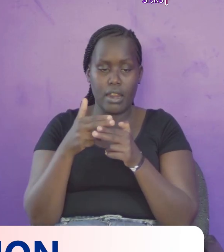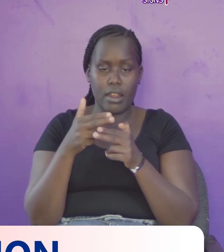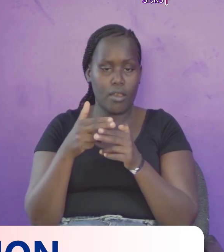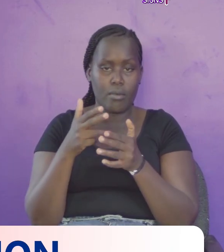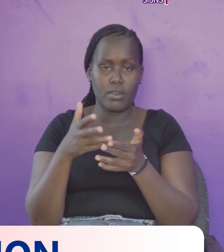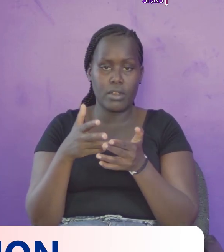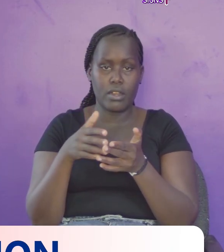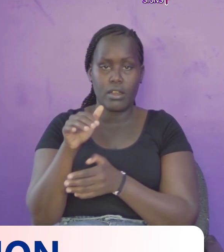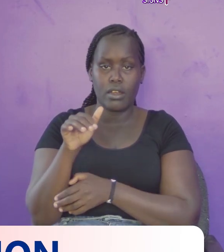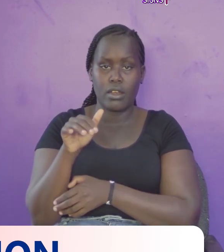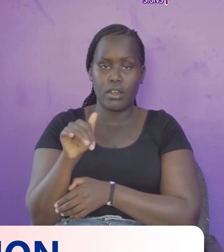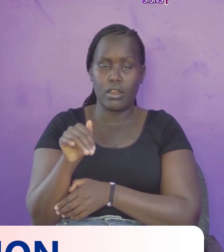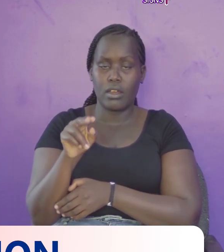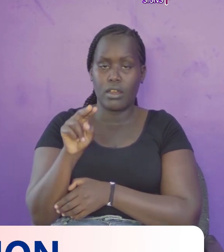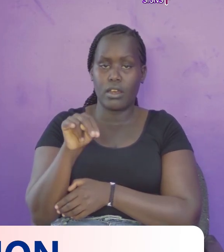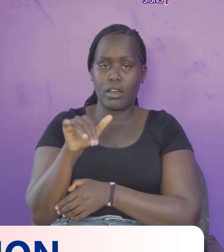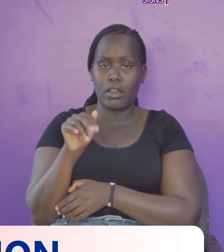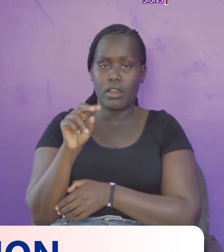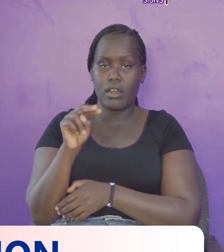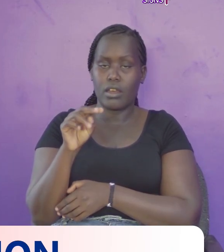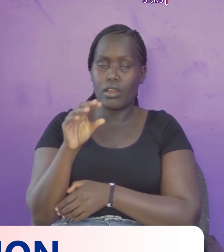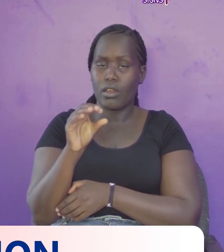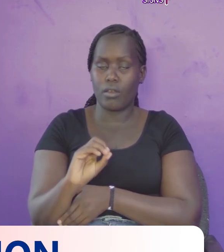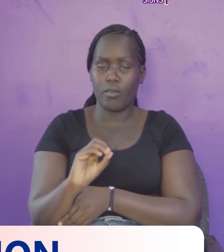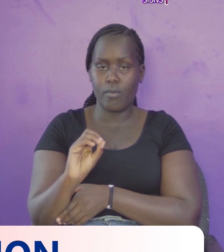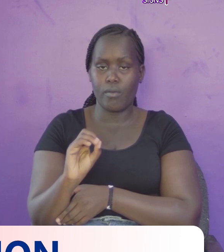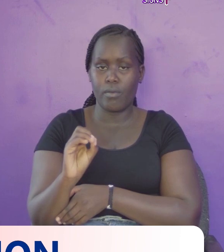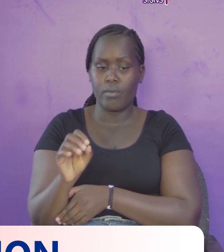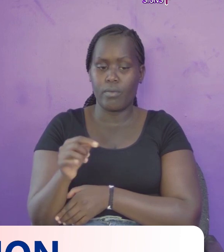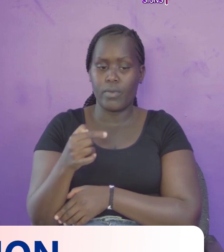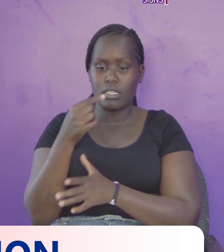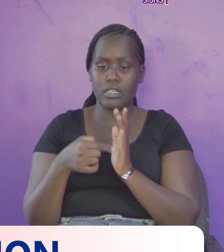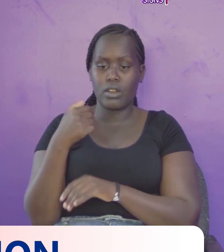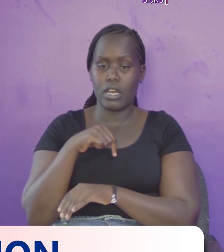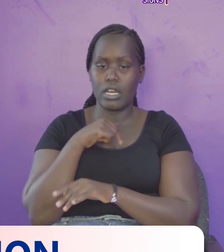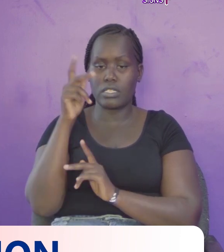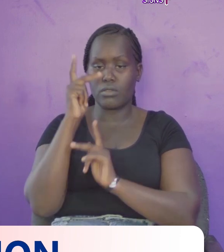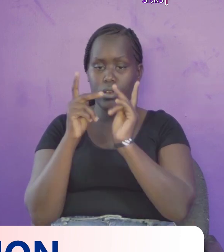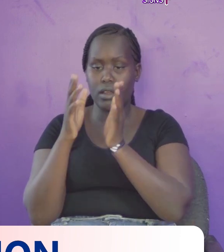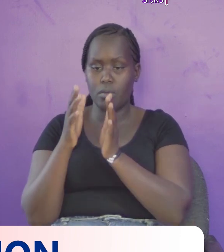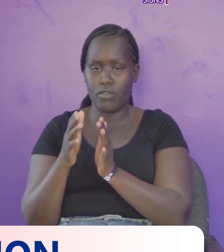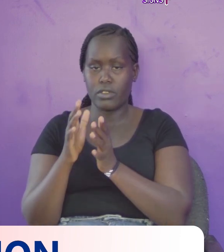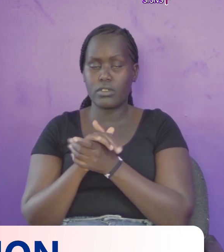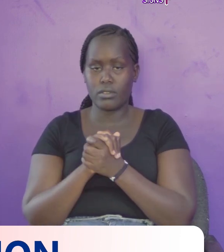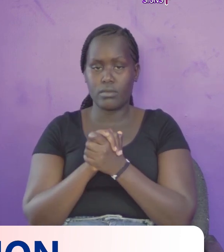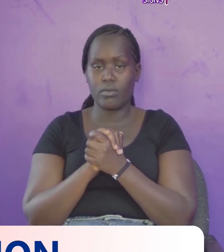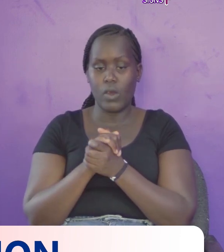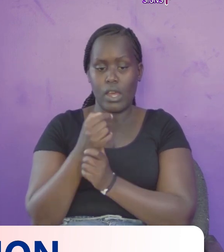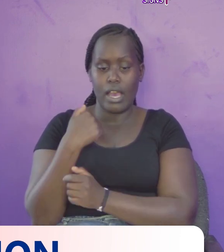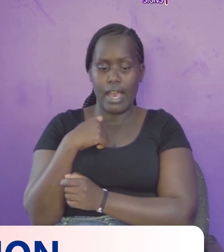Nani, Anyang' Nyong'o Kumbaf? Anyang' Nyong'o said, I am a professor, my friend. We